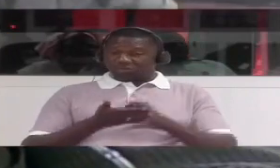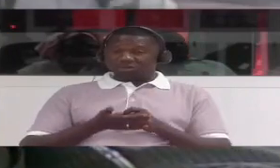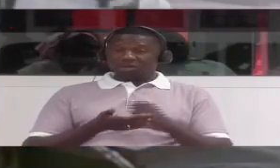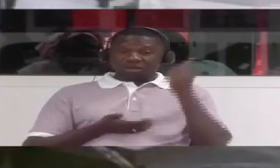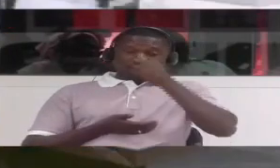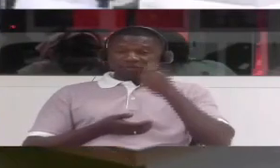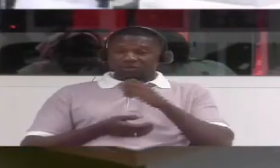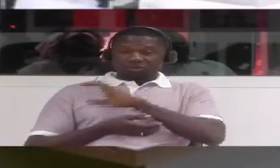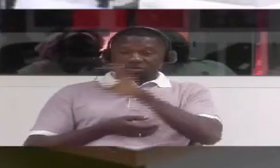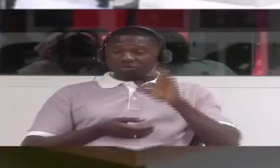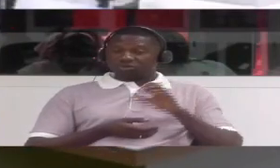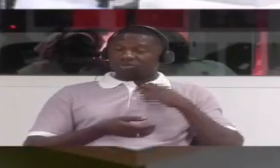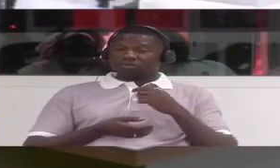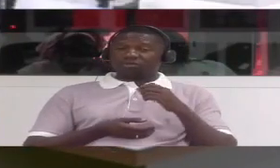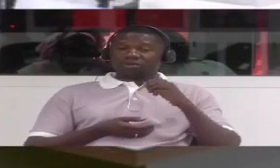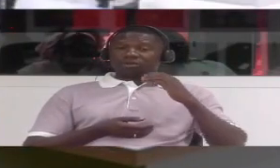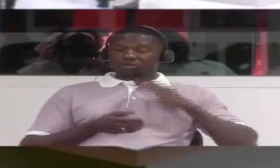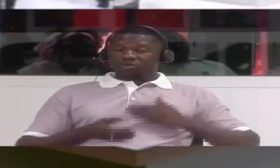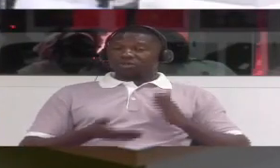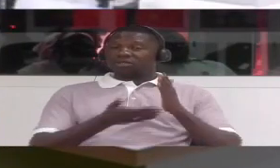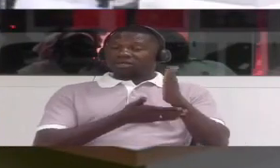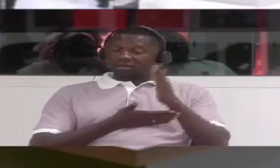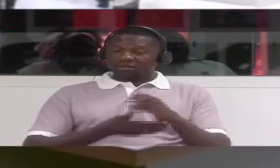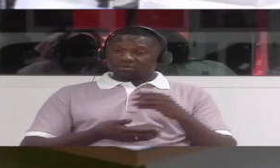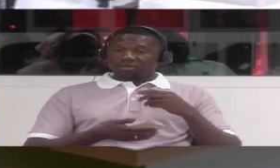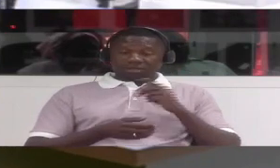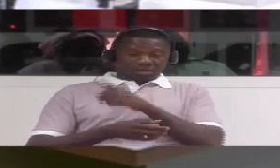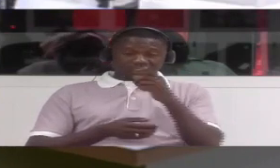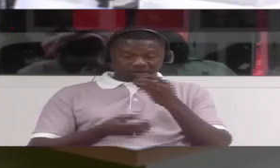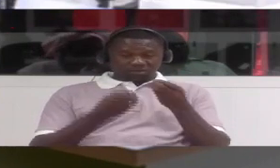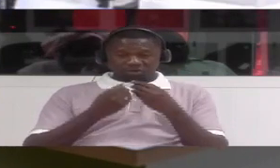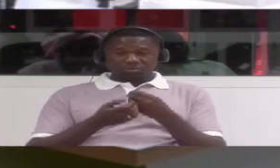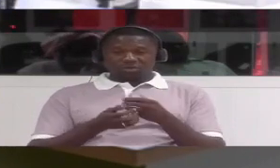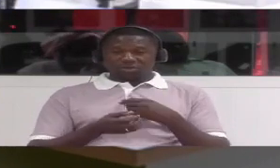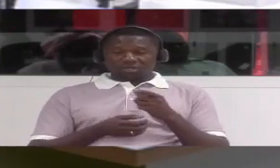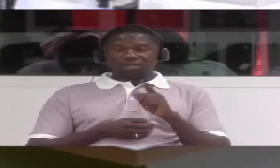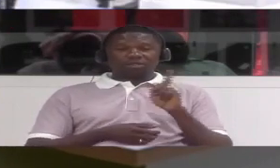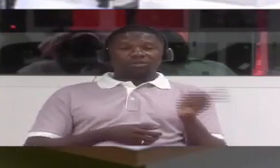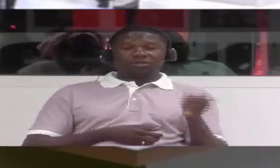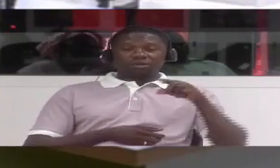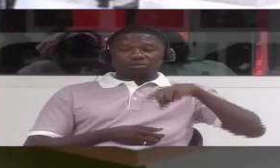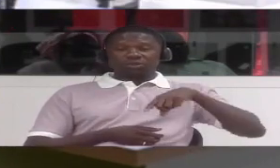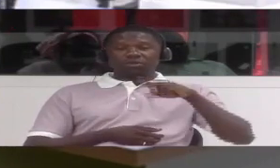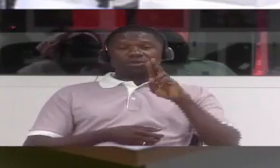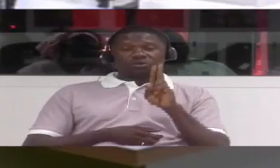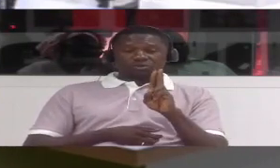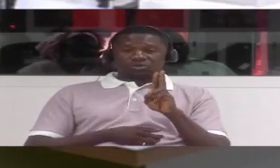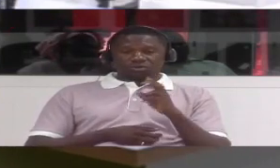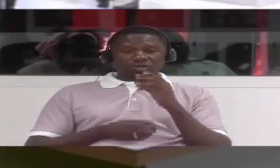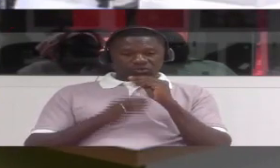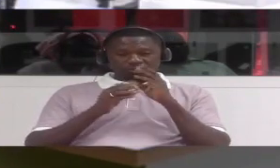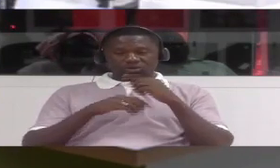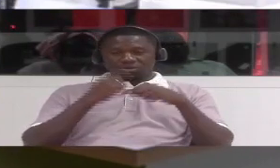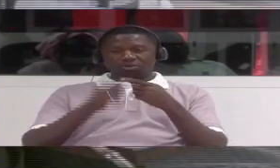Rights here, and my case was forwarded to them. They themselves told me that the GPU had been talking about me. So I commend